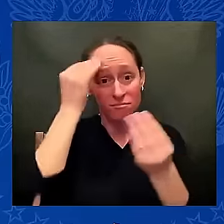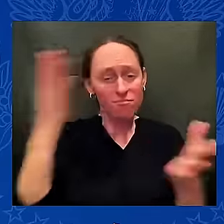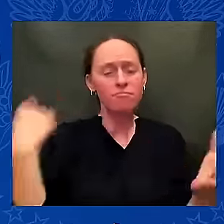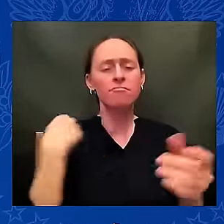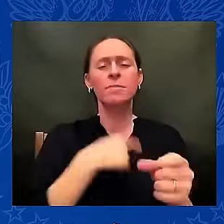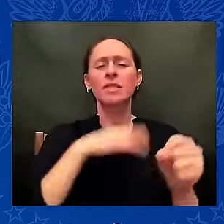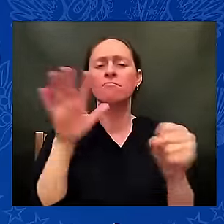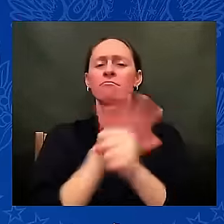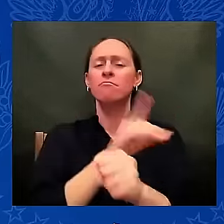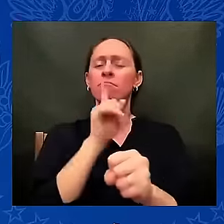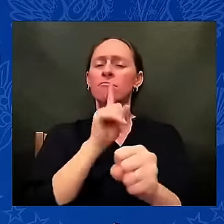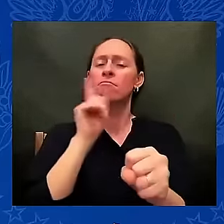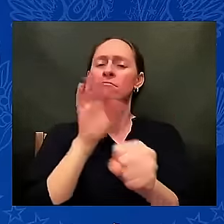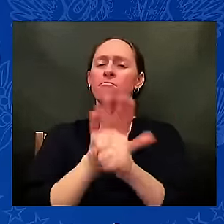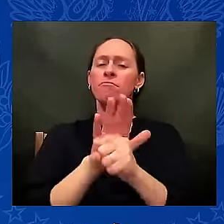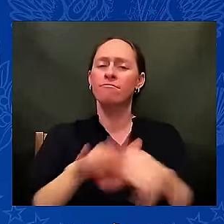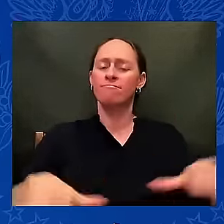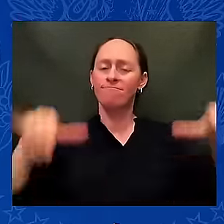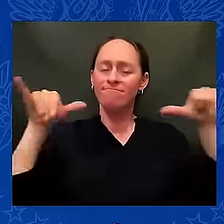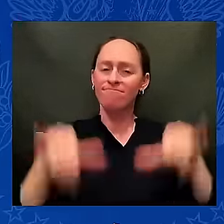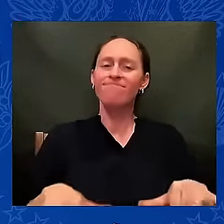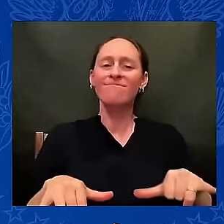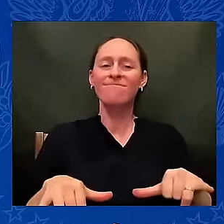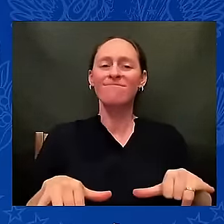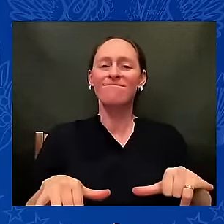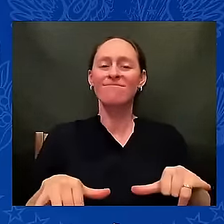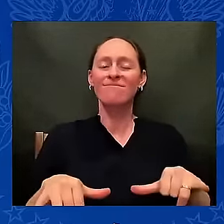much. Thank you.